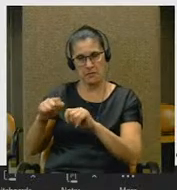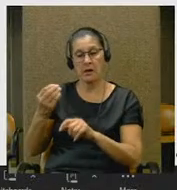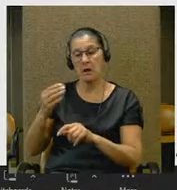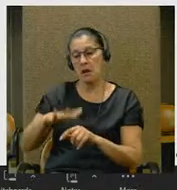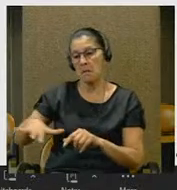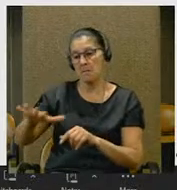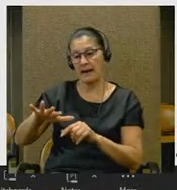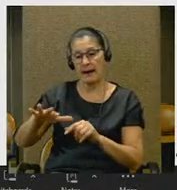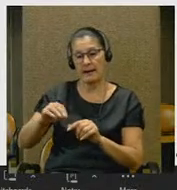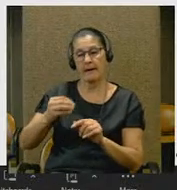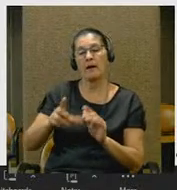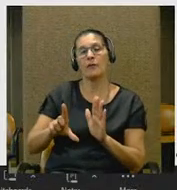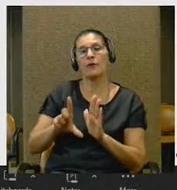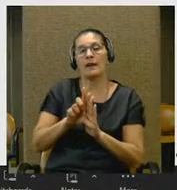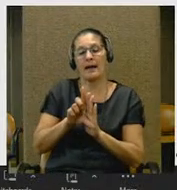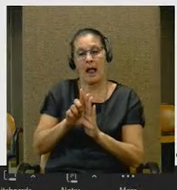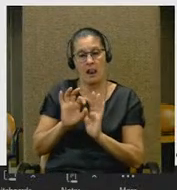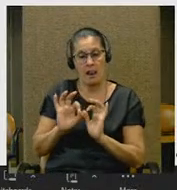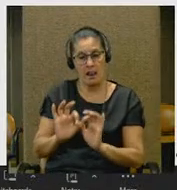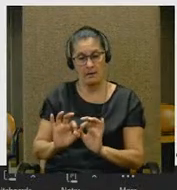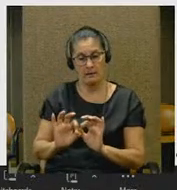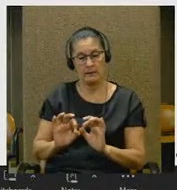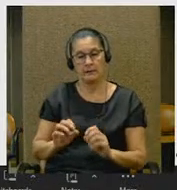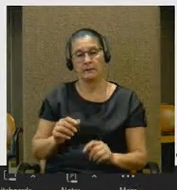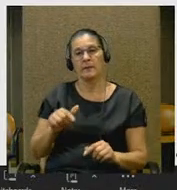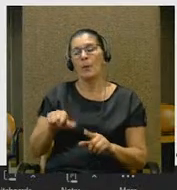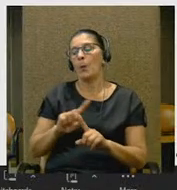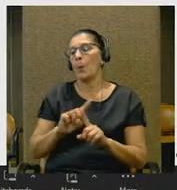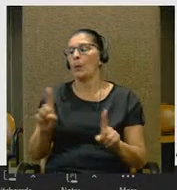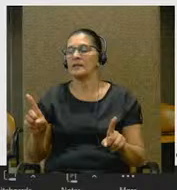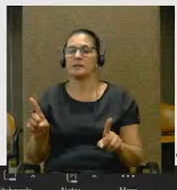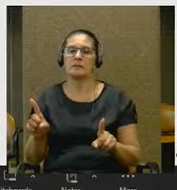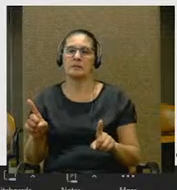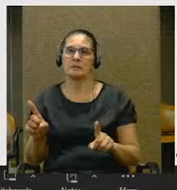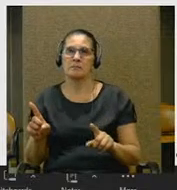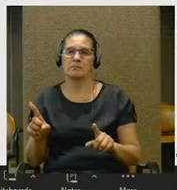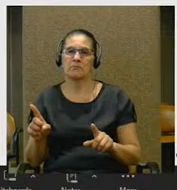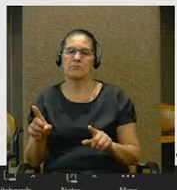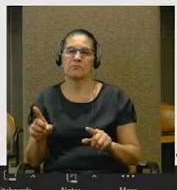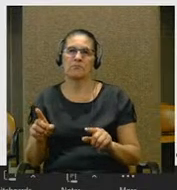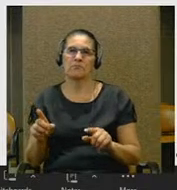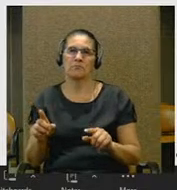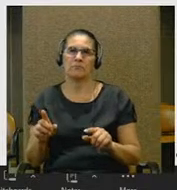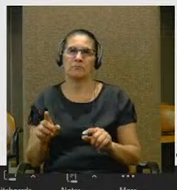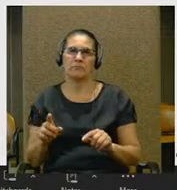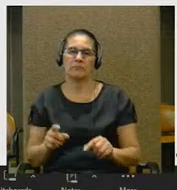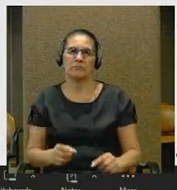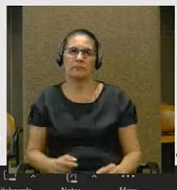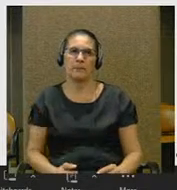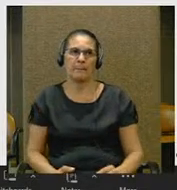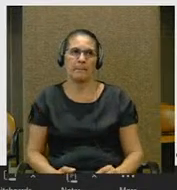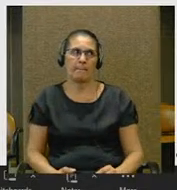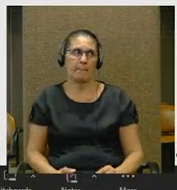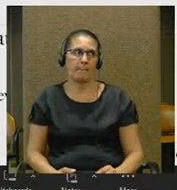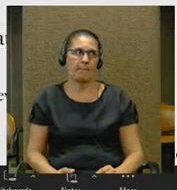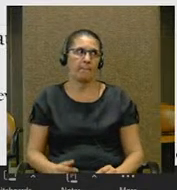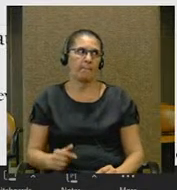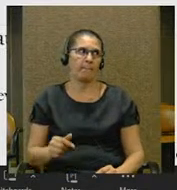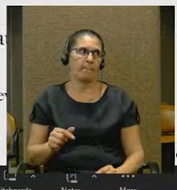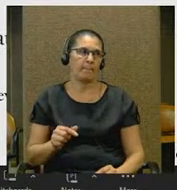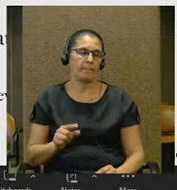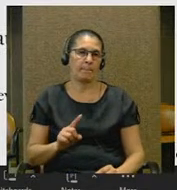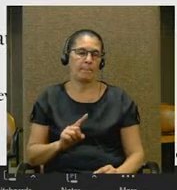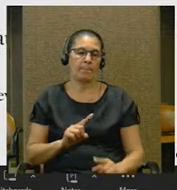really an issue of it being diverted from regular or legally acceptable medical purposes.